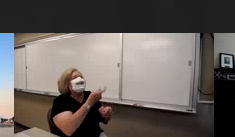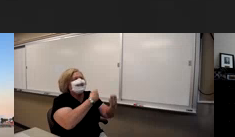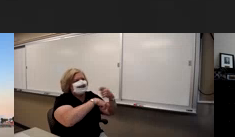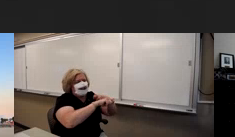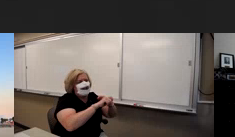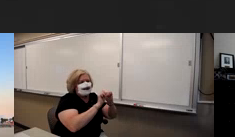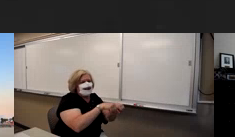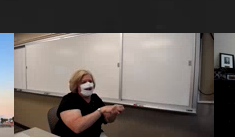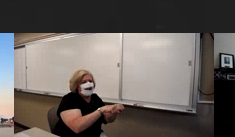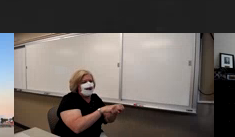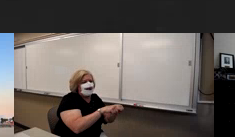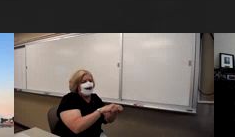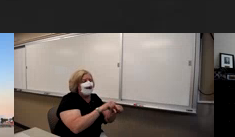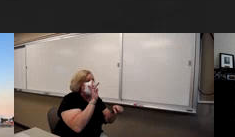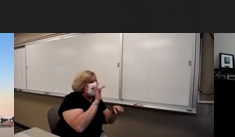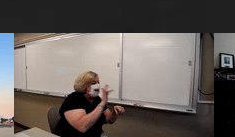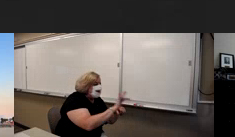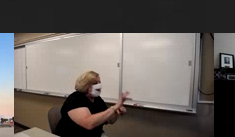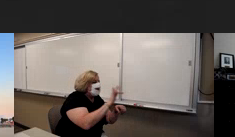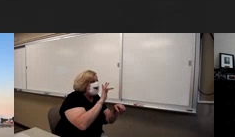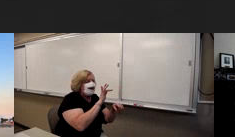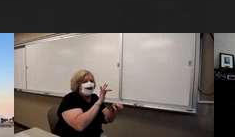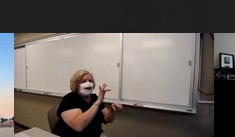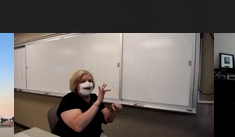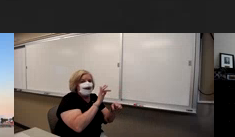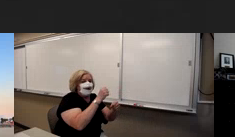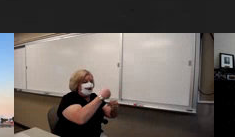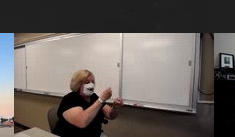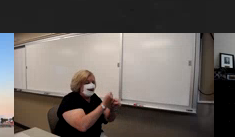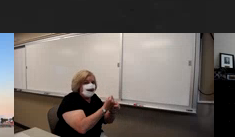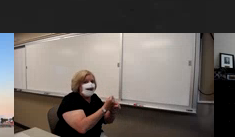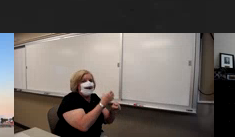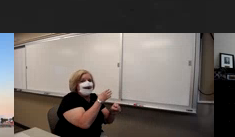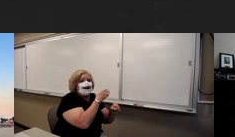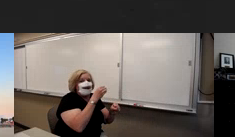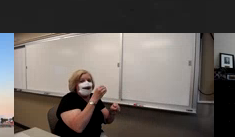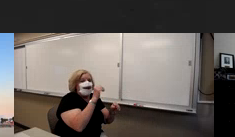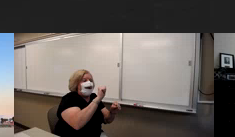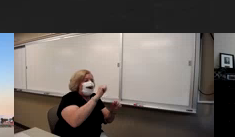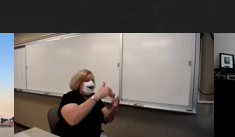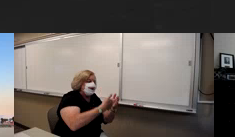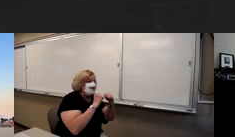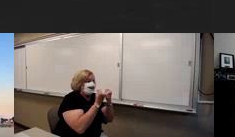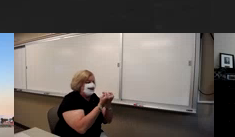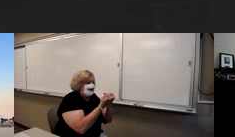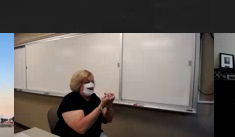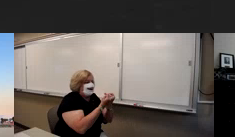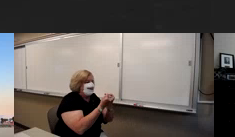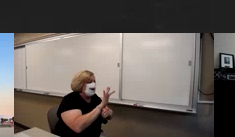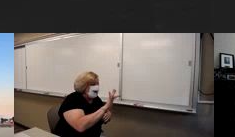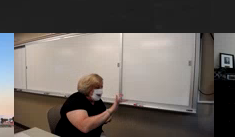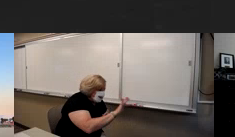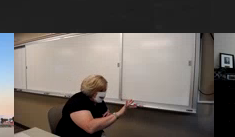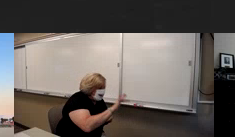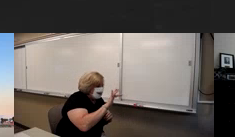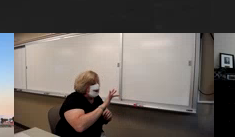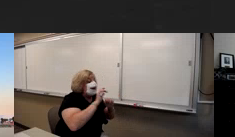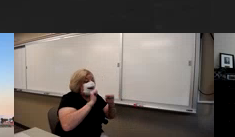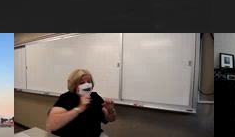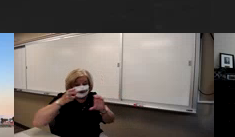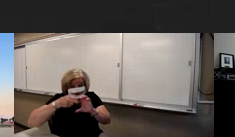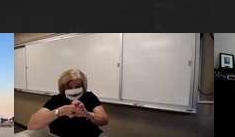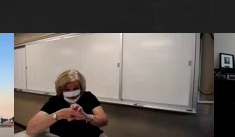instead hit the create a new team button instead. So you can either join a team that you're already part